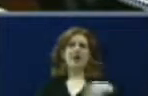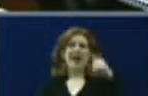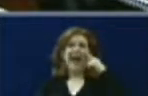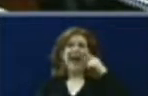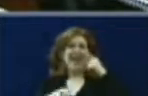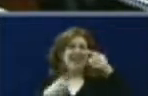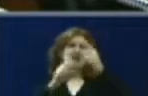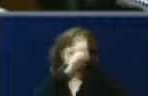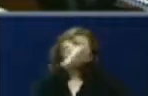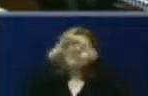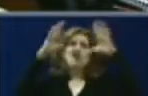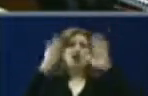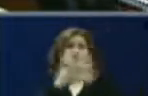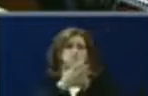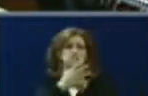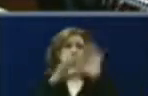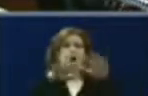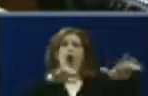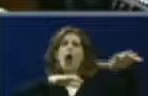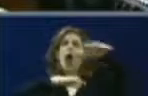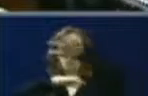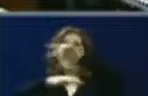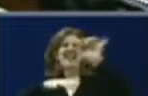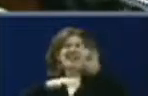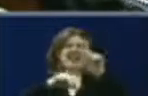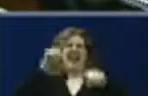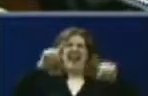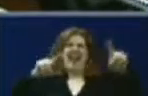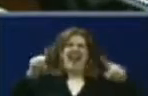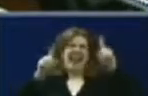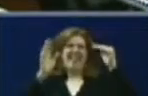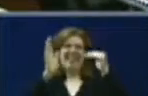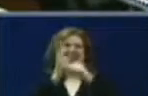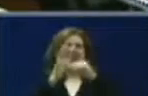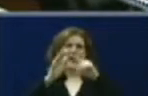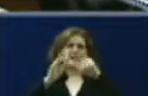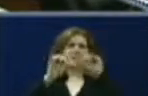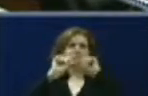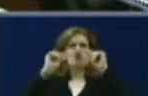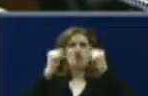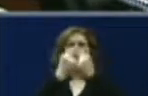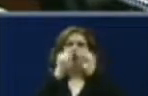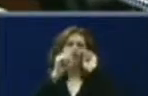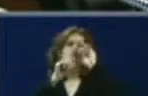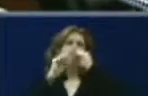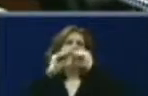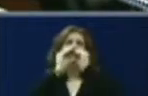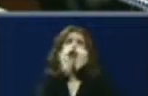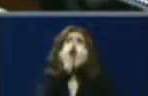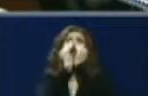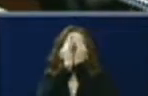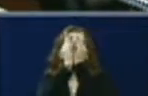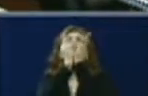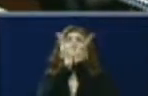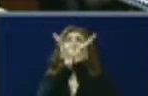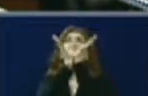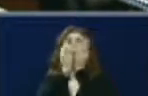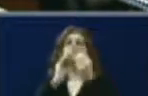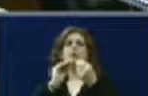1,000 blooms. And we saw so many different types of demonstrations